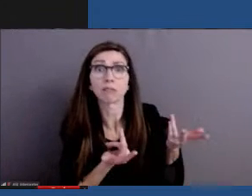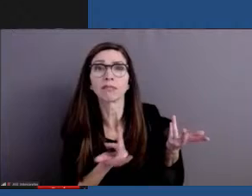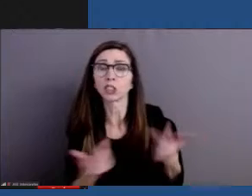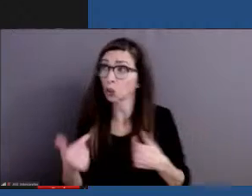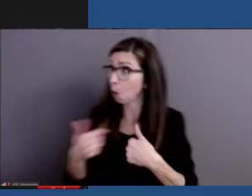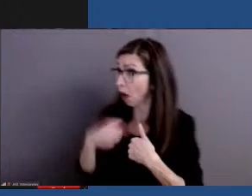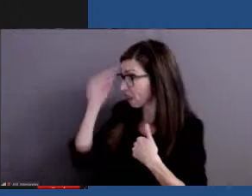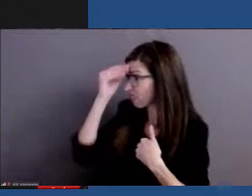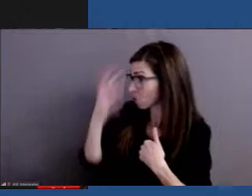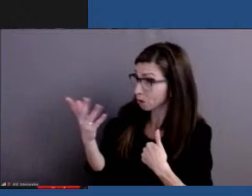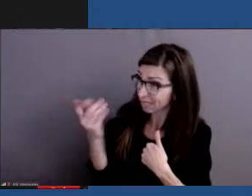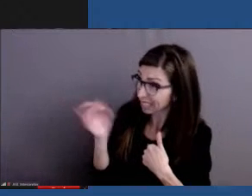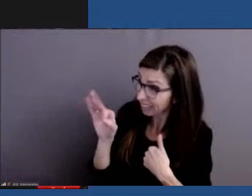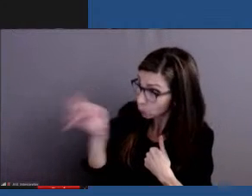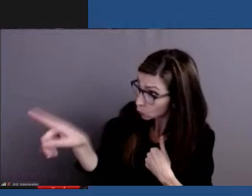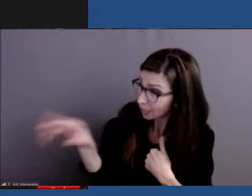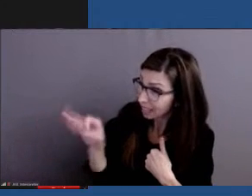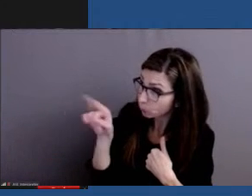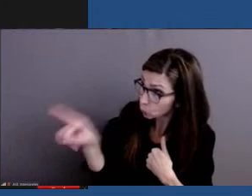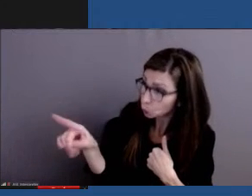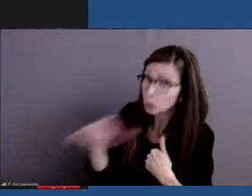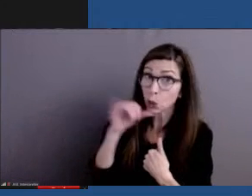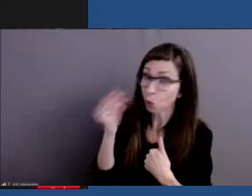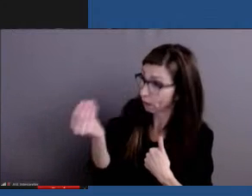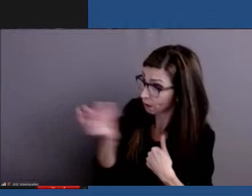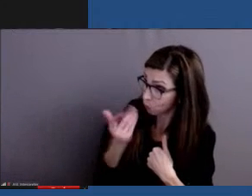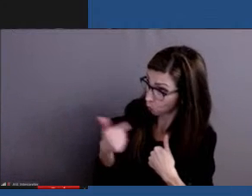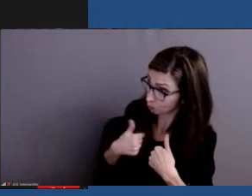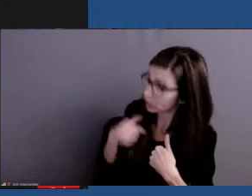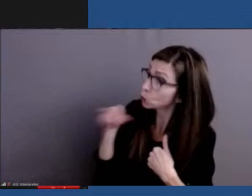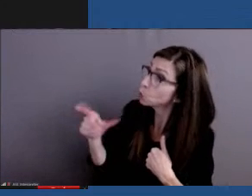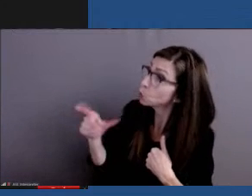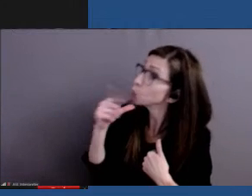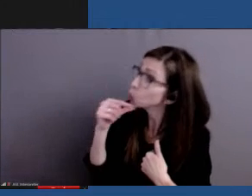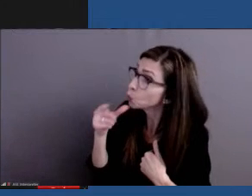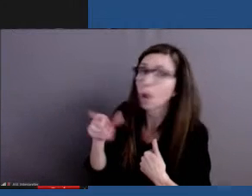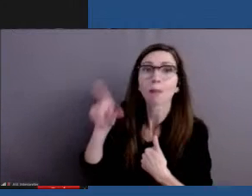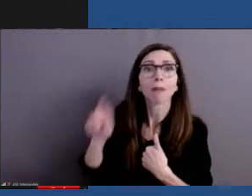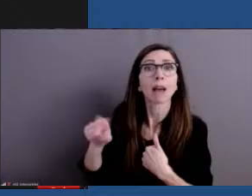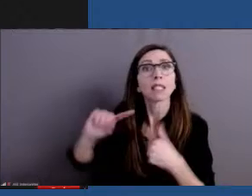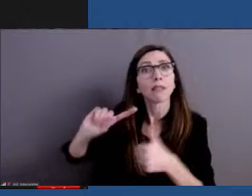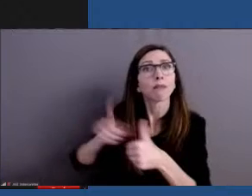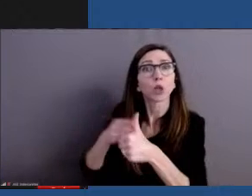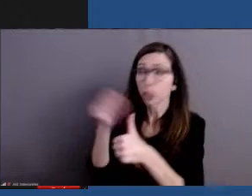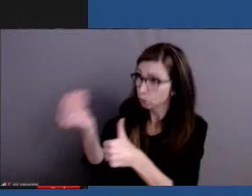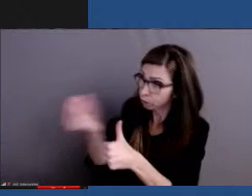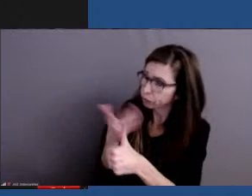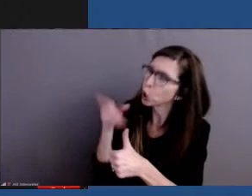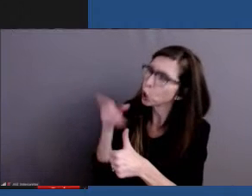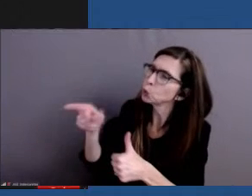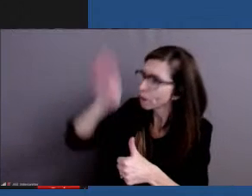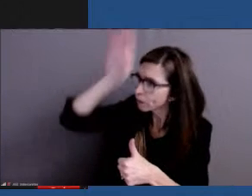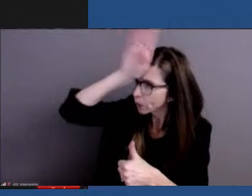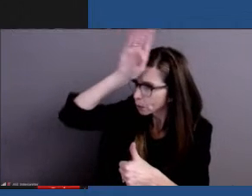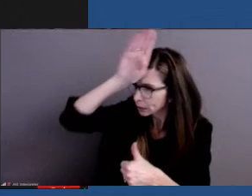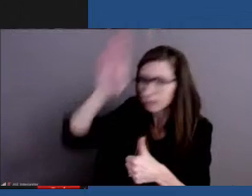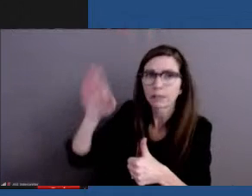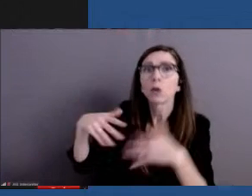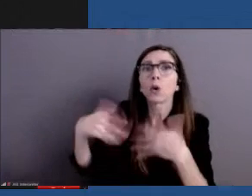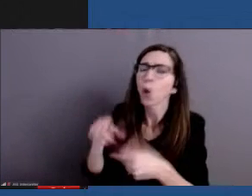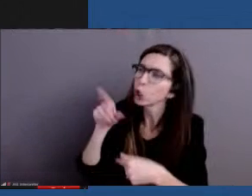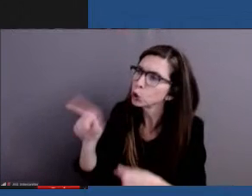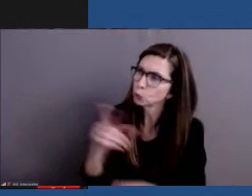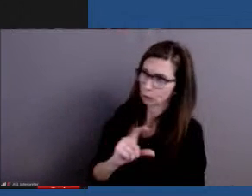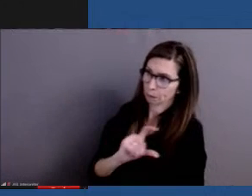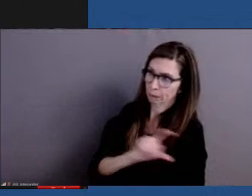that they needed to say they were a fireman, policeman, and how they could guide me out. And I understood how professional they were and how kind they